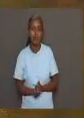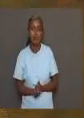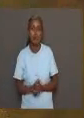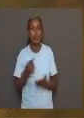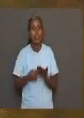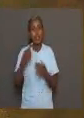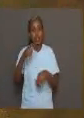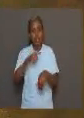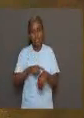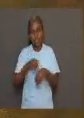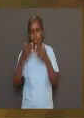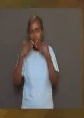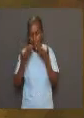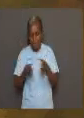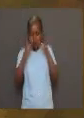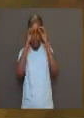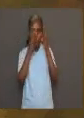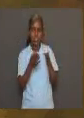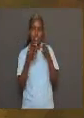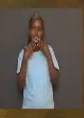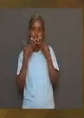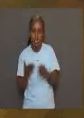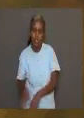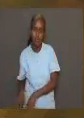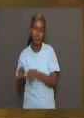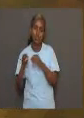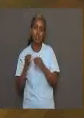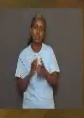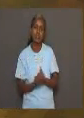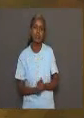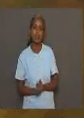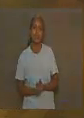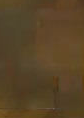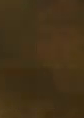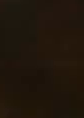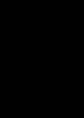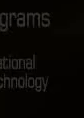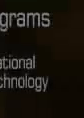Until next time, thank you, teacher. Thank you, students.